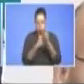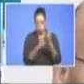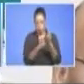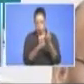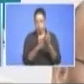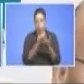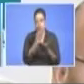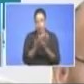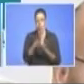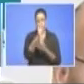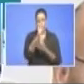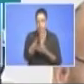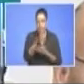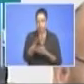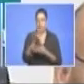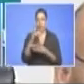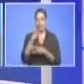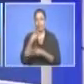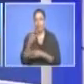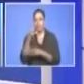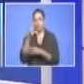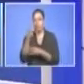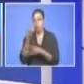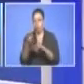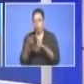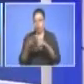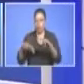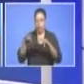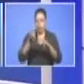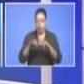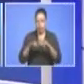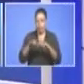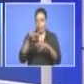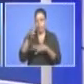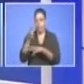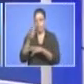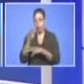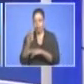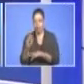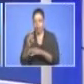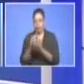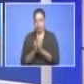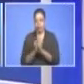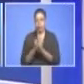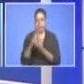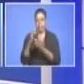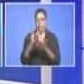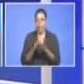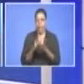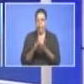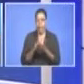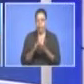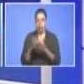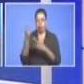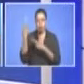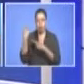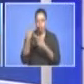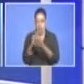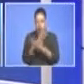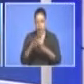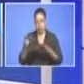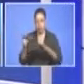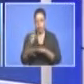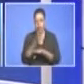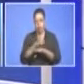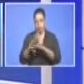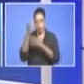in value-added tax. Robinson says fiscal responsibility, which involves a Freedom of Information